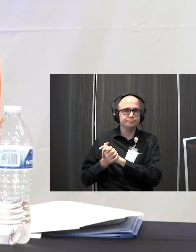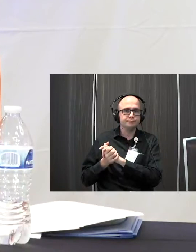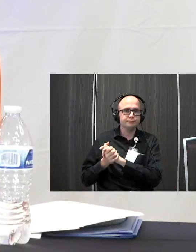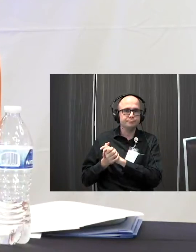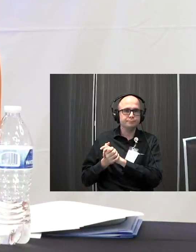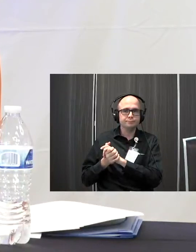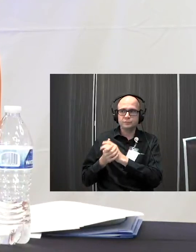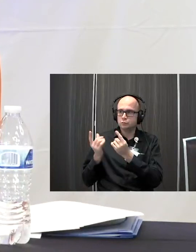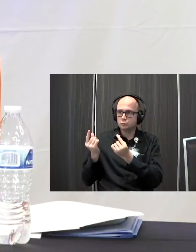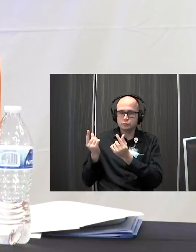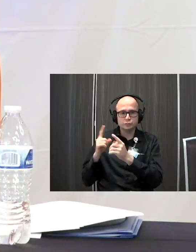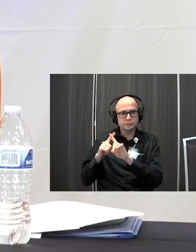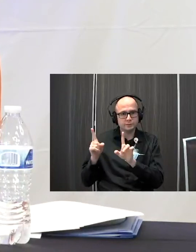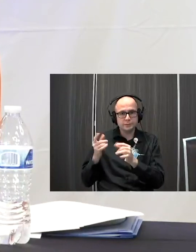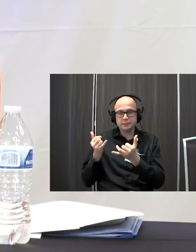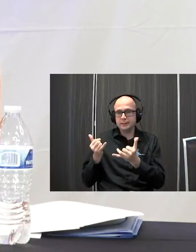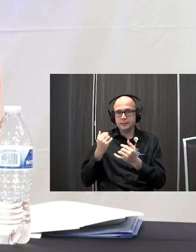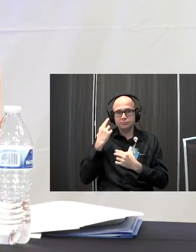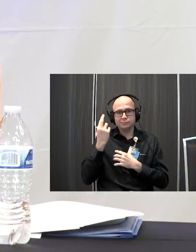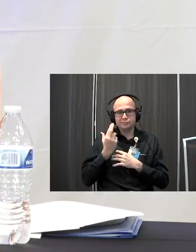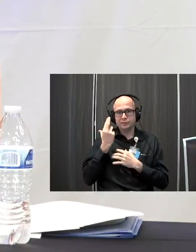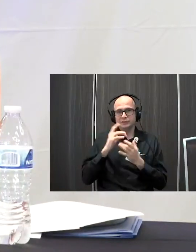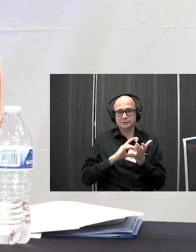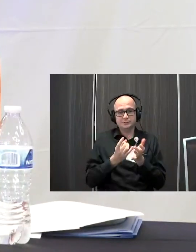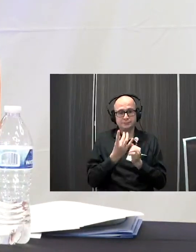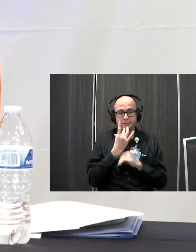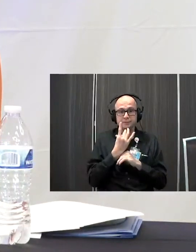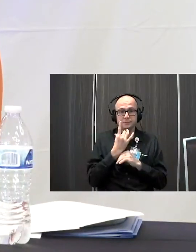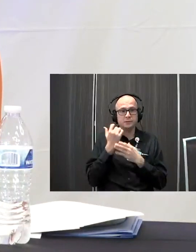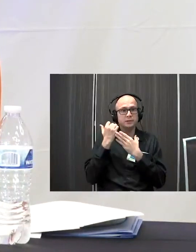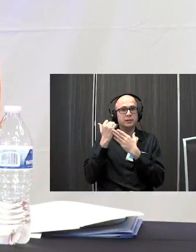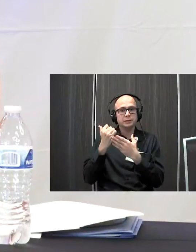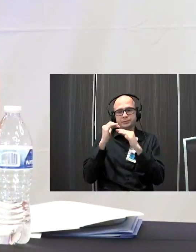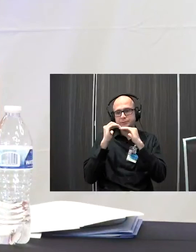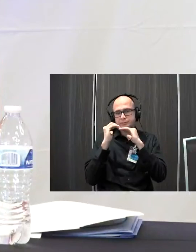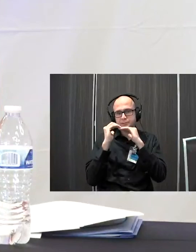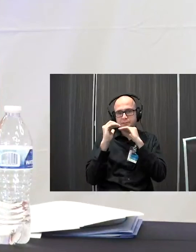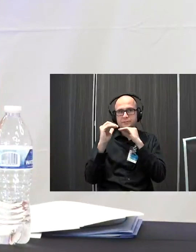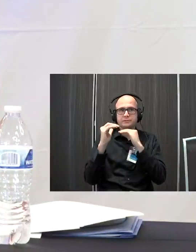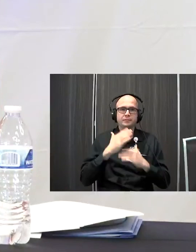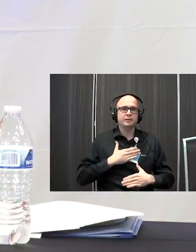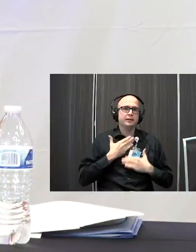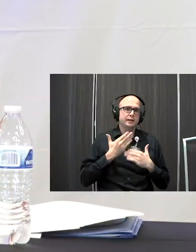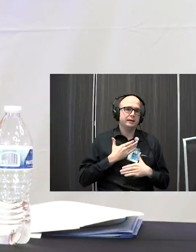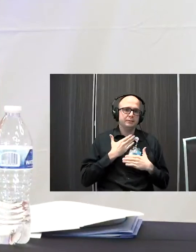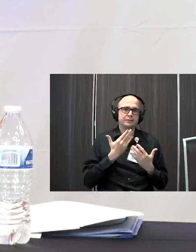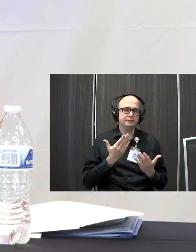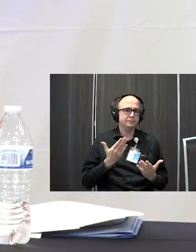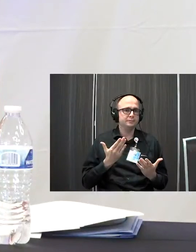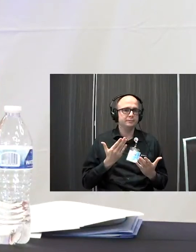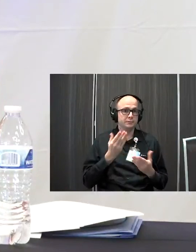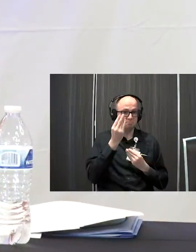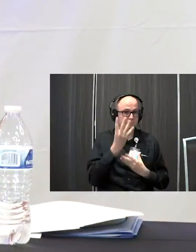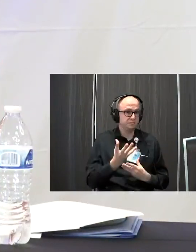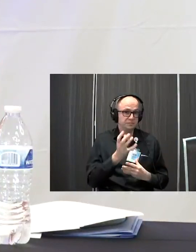what can we do. And we've now found a medication that really helps him stabilize. And I'm happy to say that we haven't needed